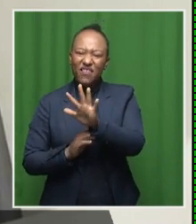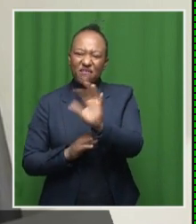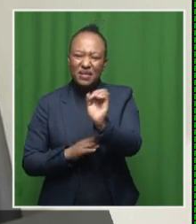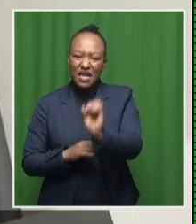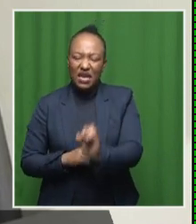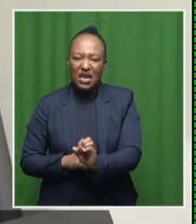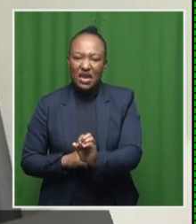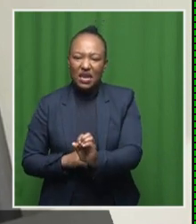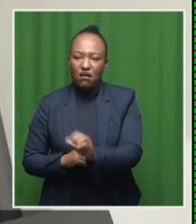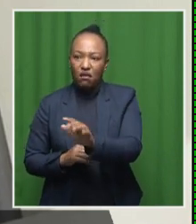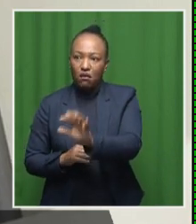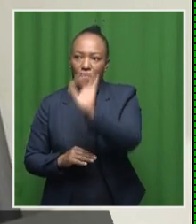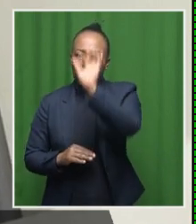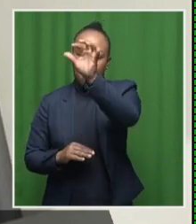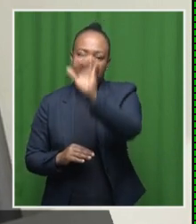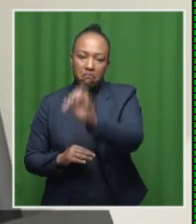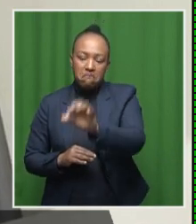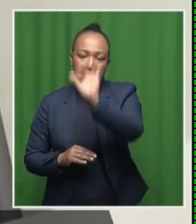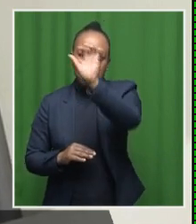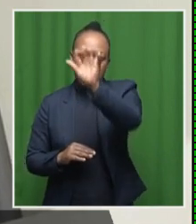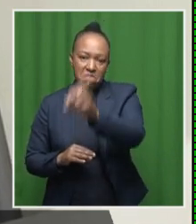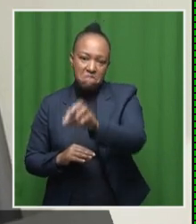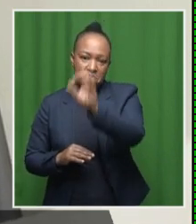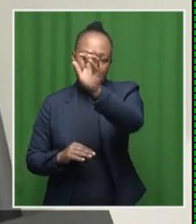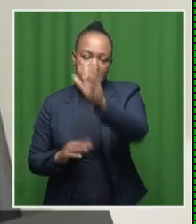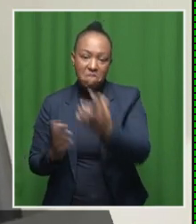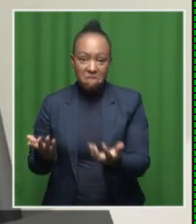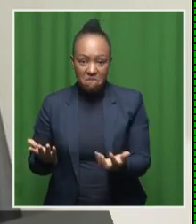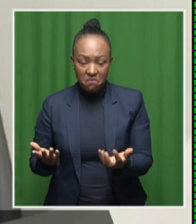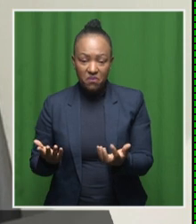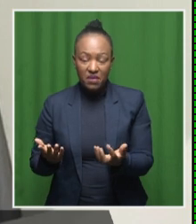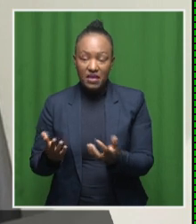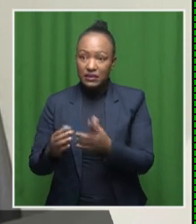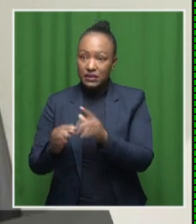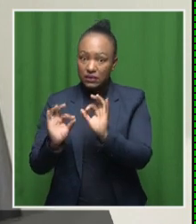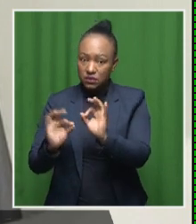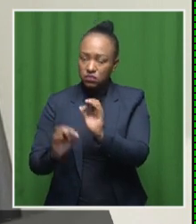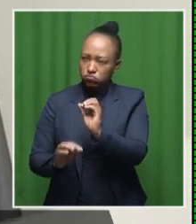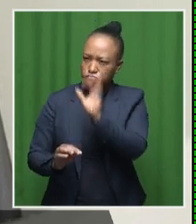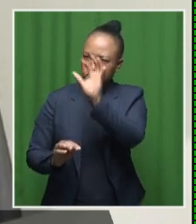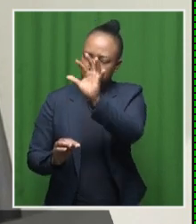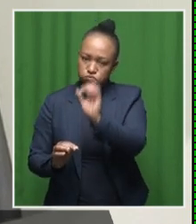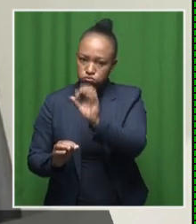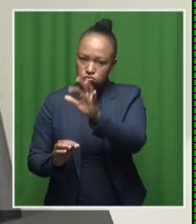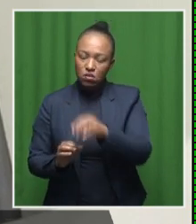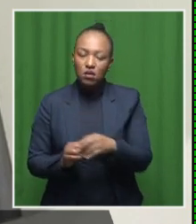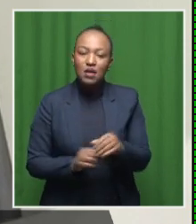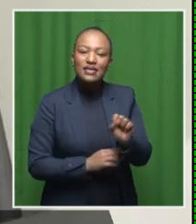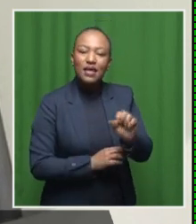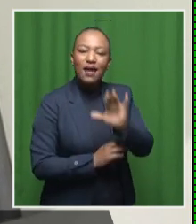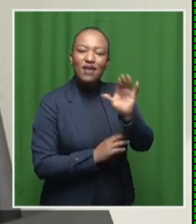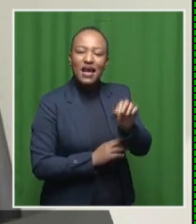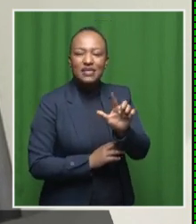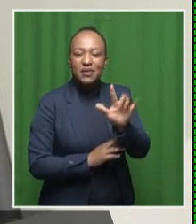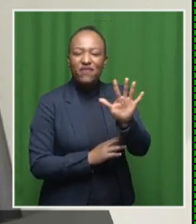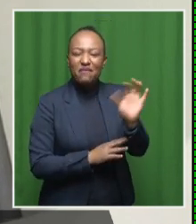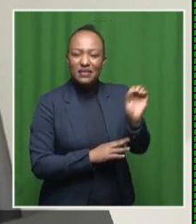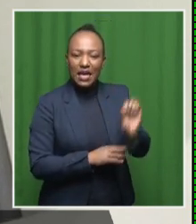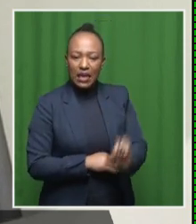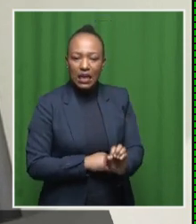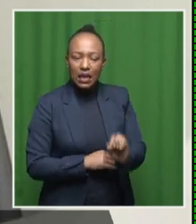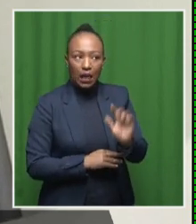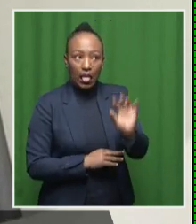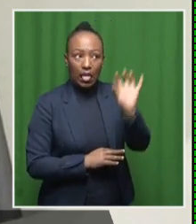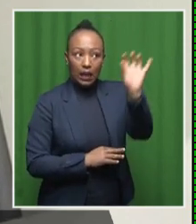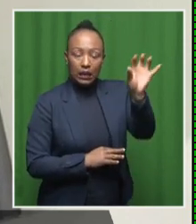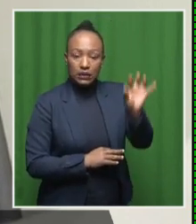goal difference, or rather their shooting accuracy, whereas South Africa only had 75. They had more